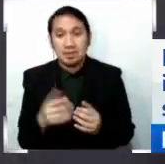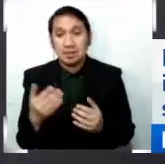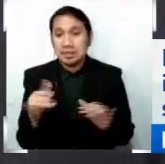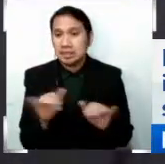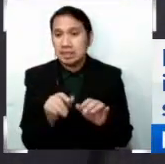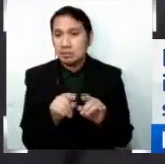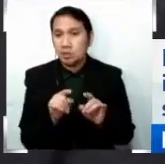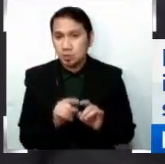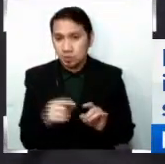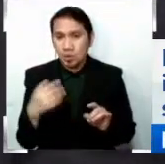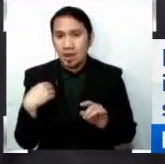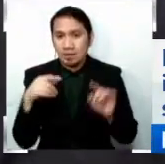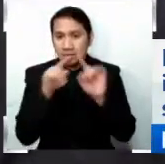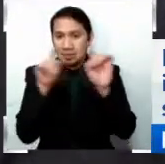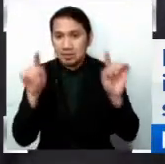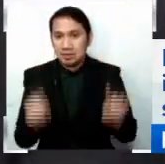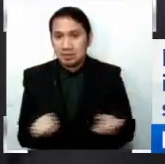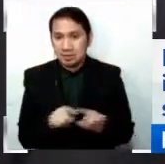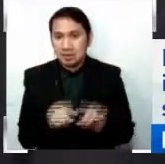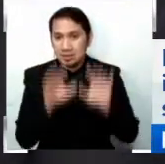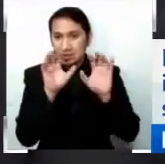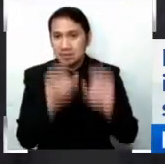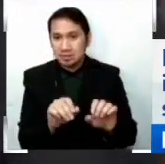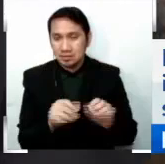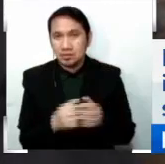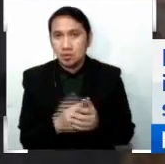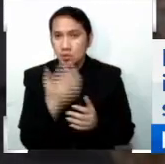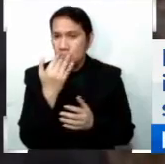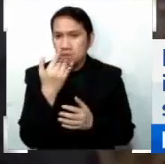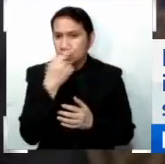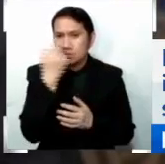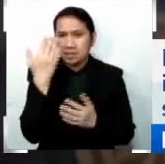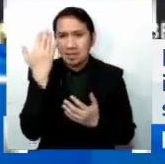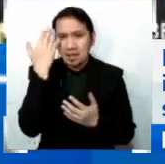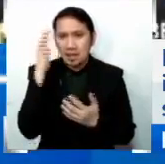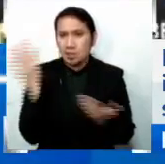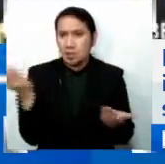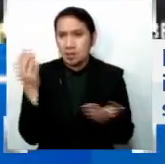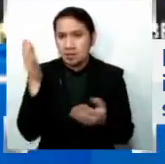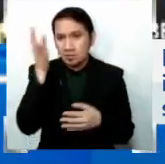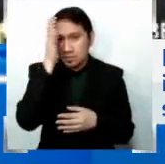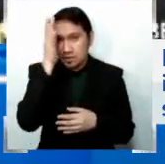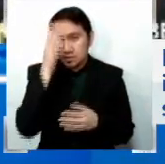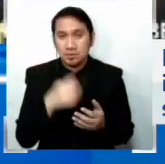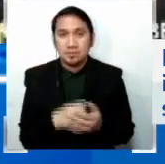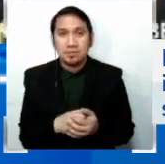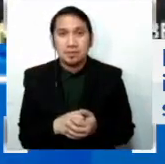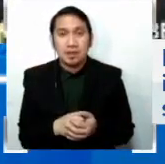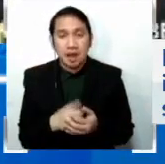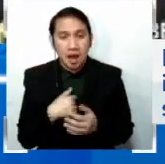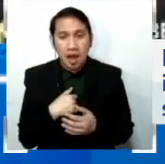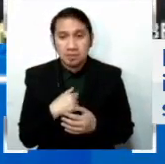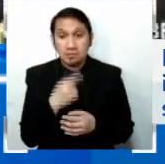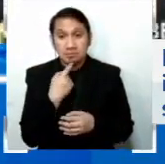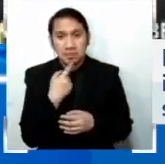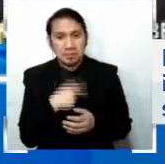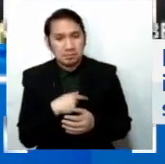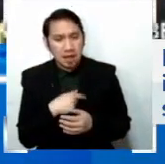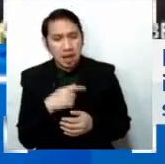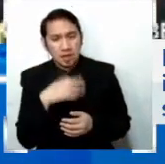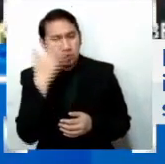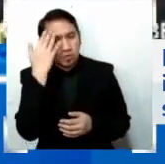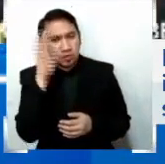Taiwan dahil sa stock manipulation. Pero hindi raw niya alam kung nasan ang tatay niya. I do not know where my father is since... Why is that?